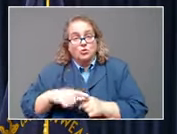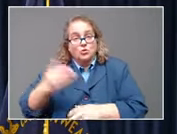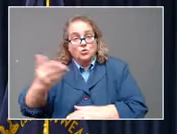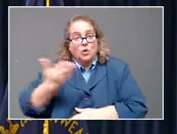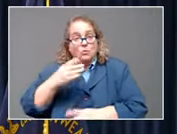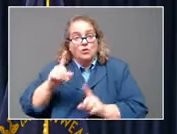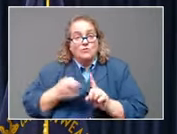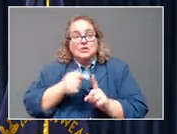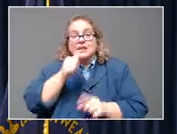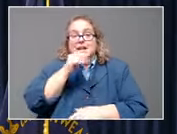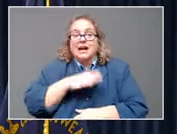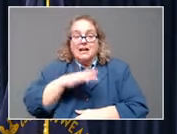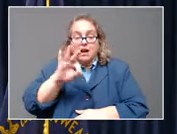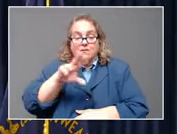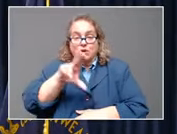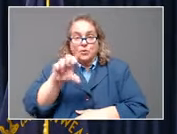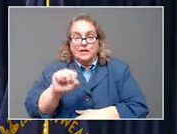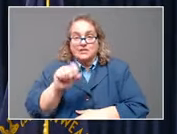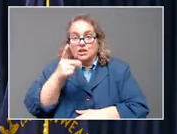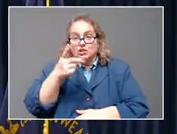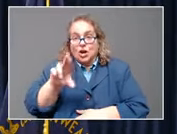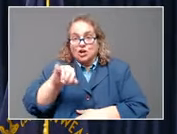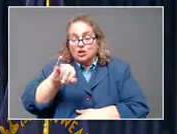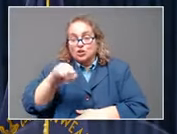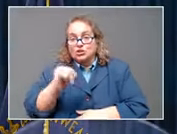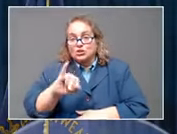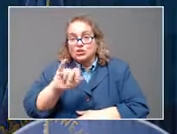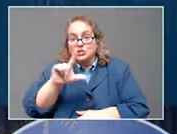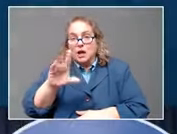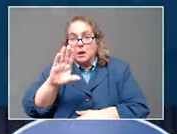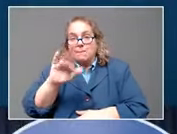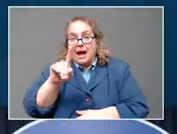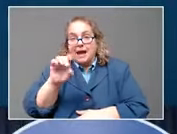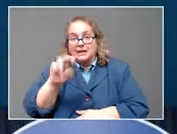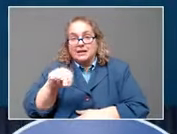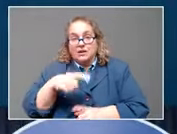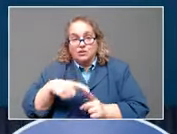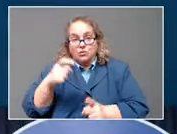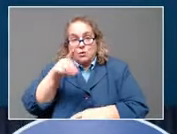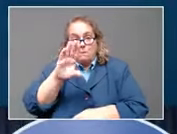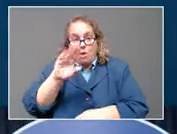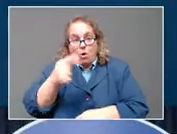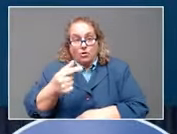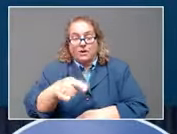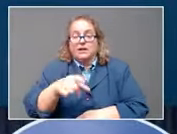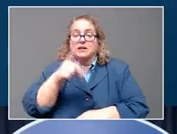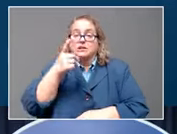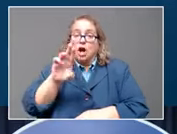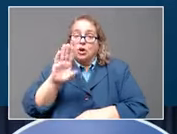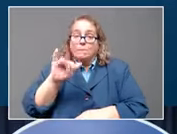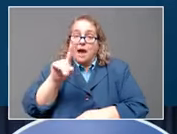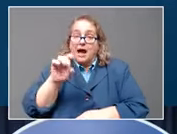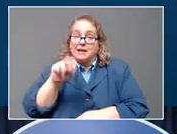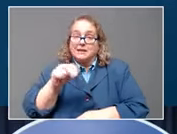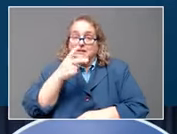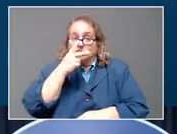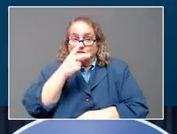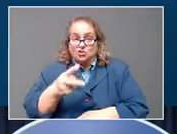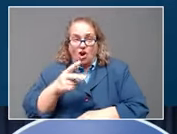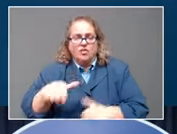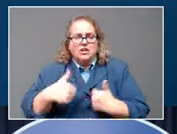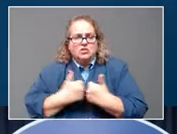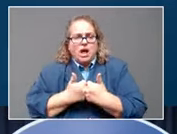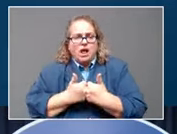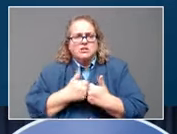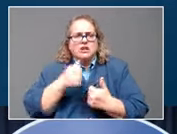Jill Biden, to Bowling Green. Dr. Biden visited to see firsthand the challenges that so many Kentuckians are facing in the